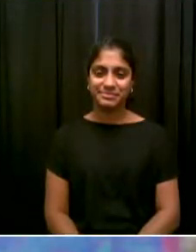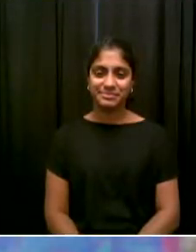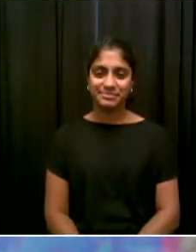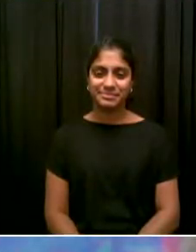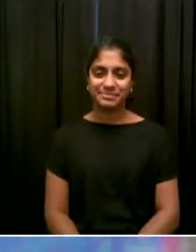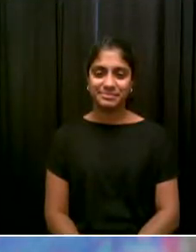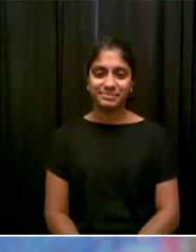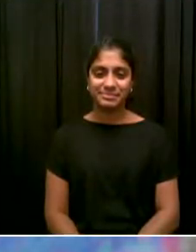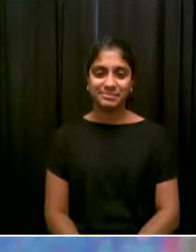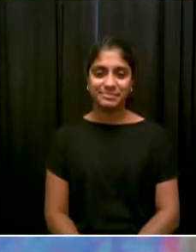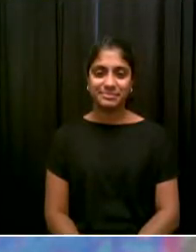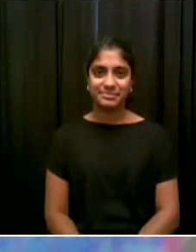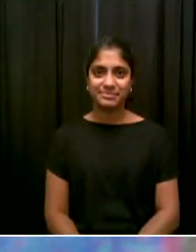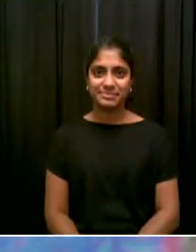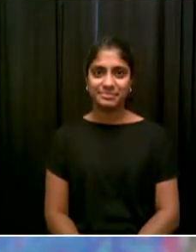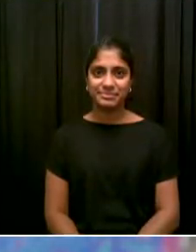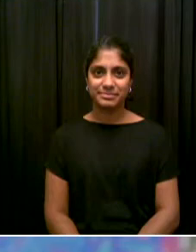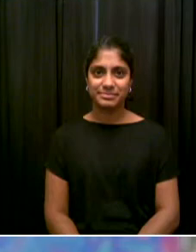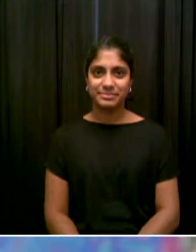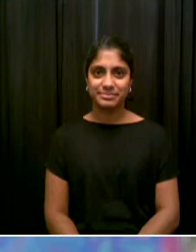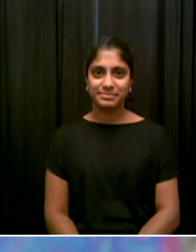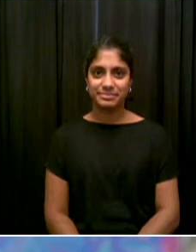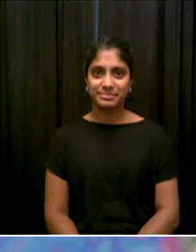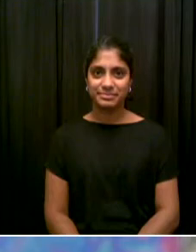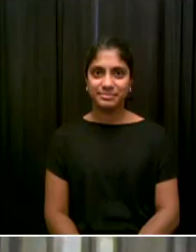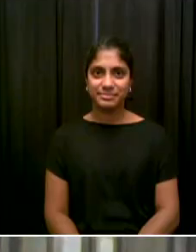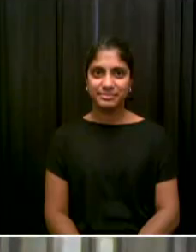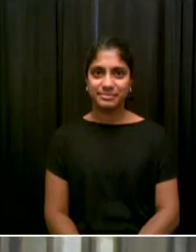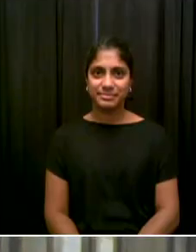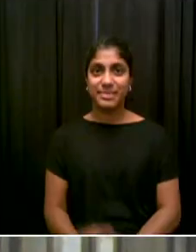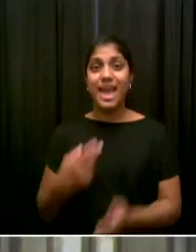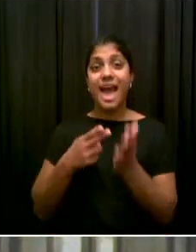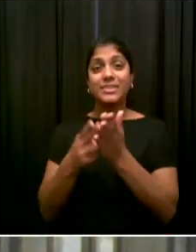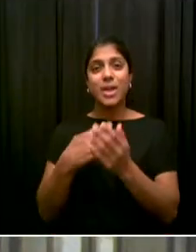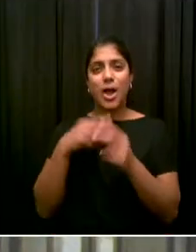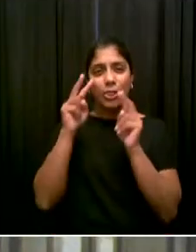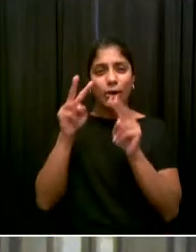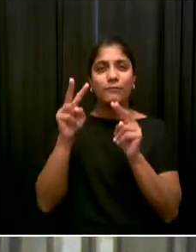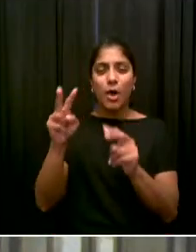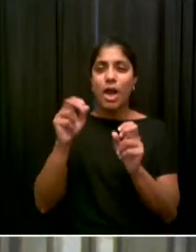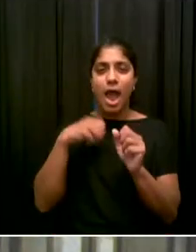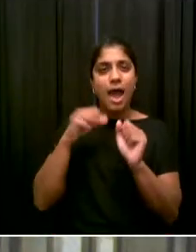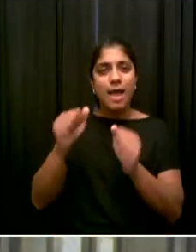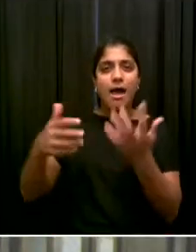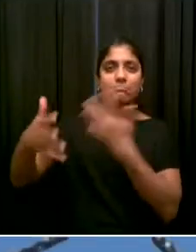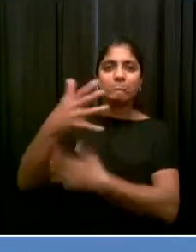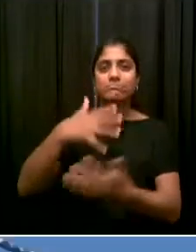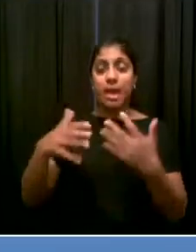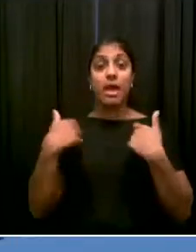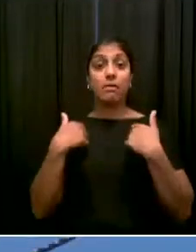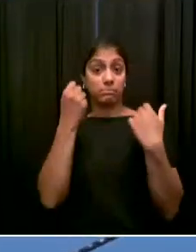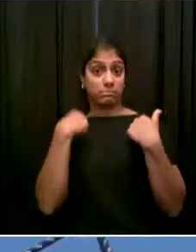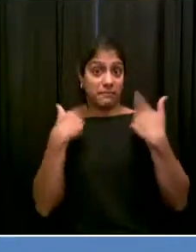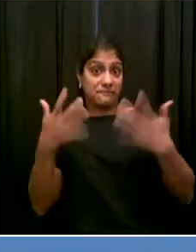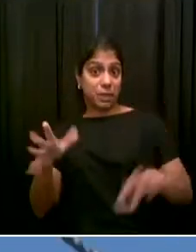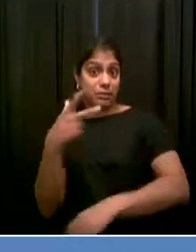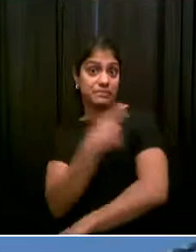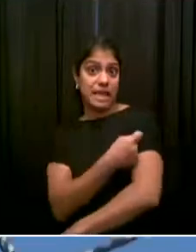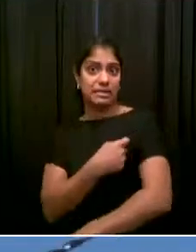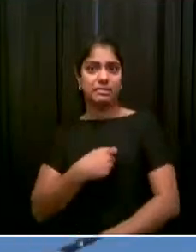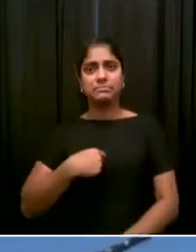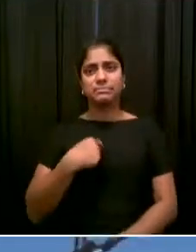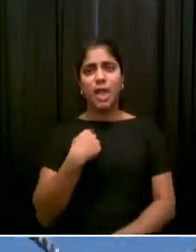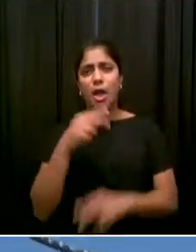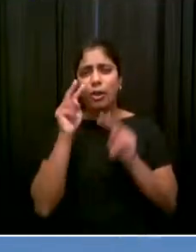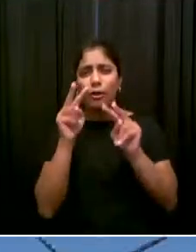Honestly, I'm looking forward to being able to hang out more. I'm fully vaccinated. Since the pandemic is over, I look forward to playing sports. Over.